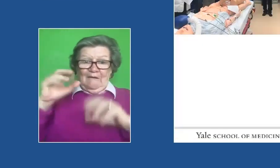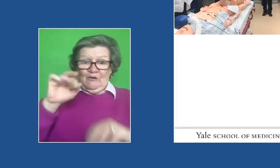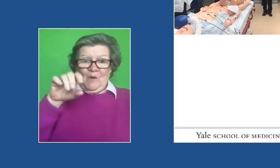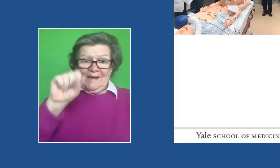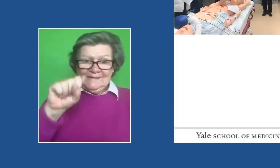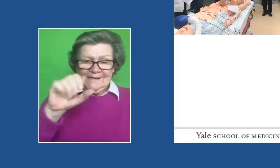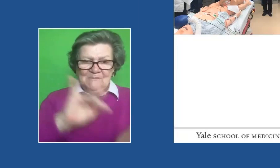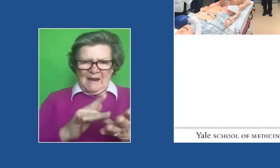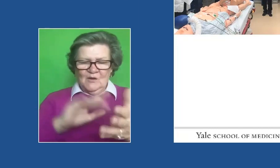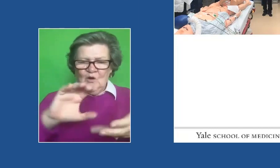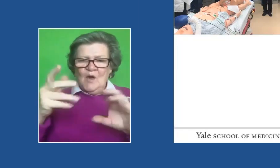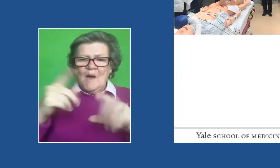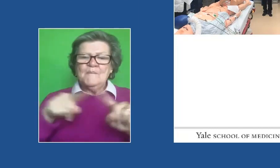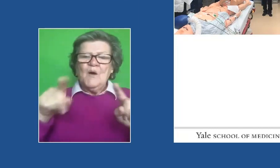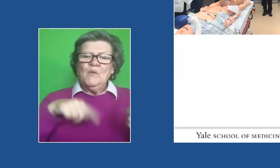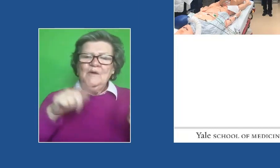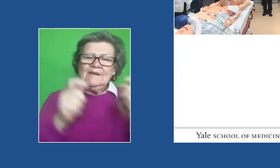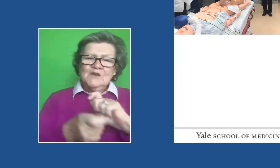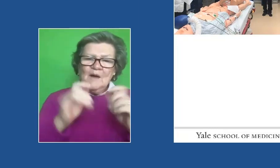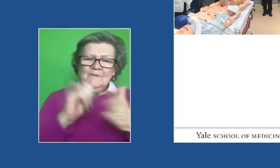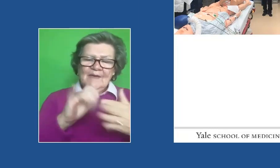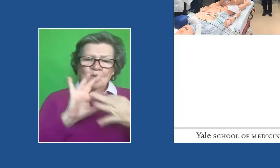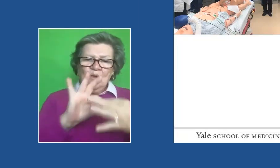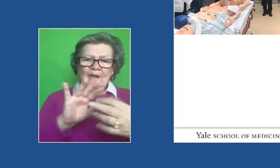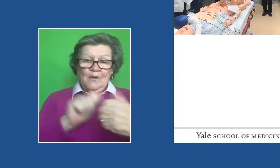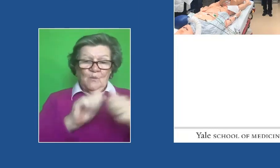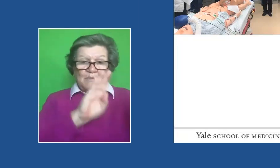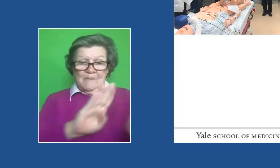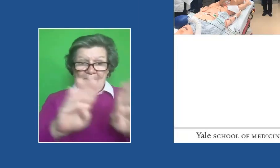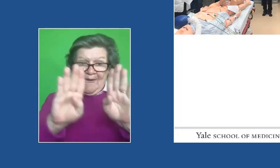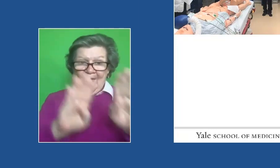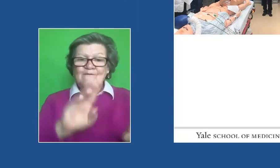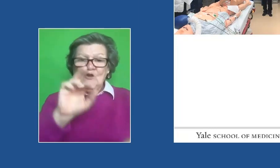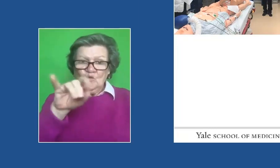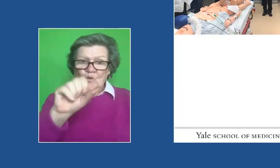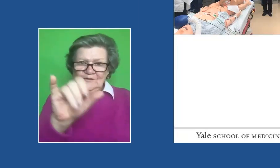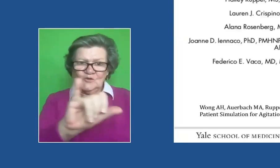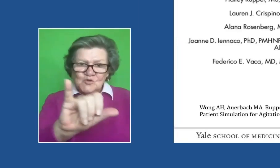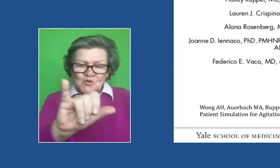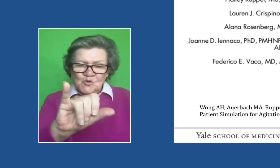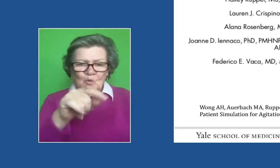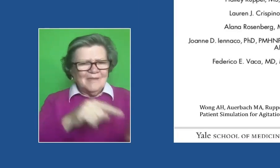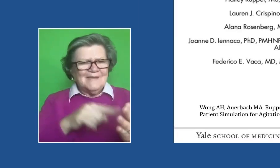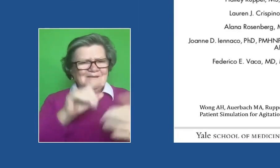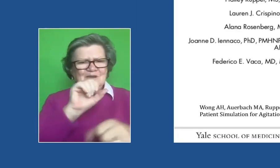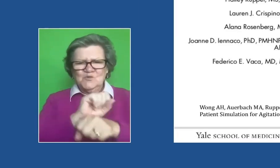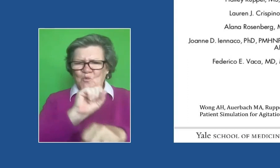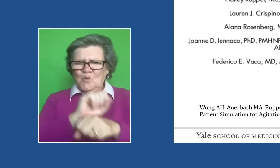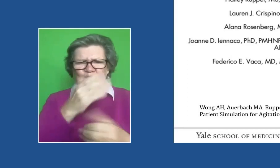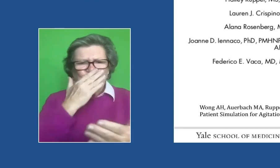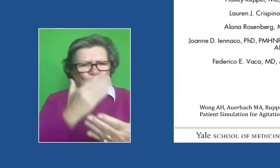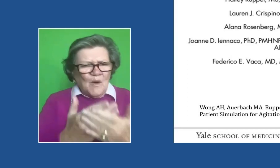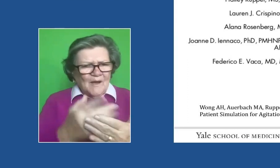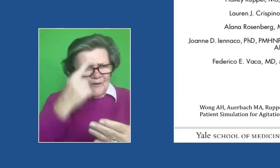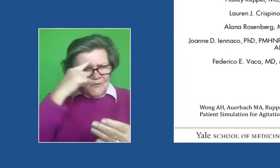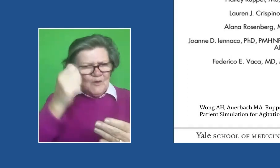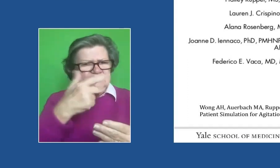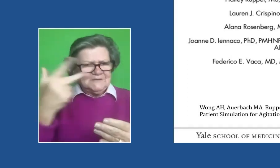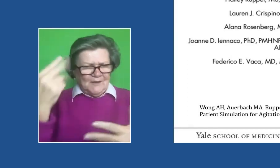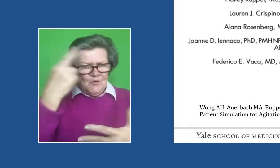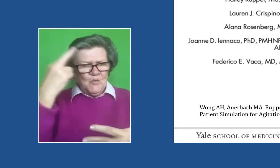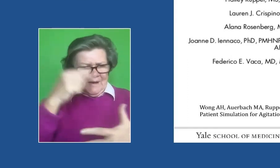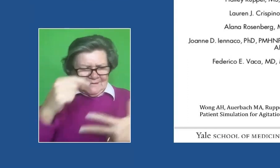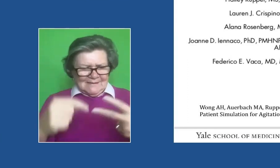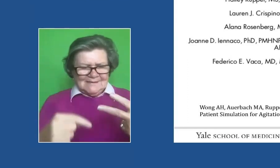But we've adopted that around behavioral crises as well. And this has worked really well for a couple of different reasons. What we've done, for